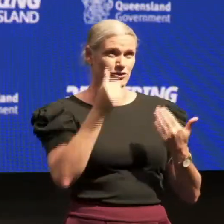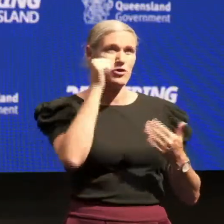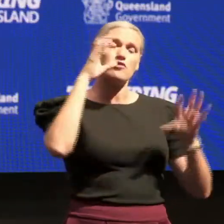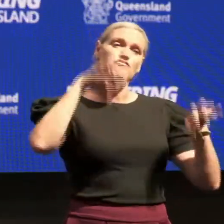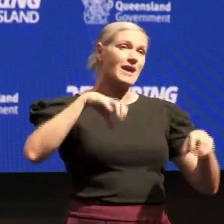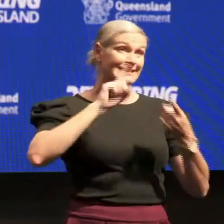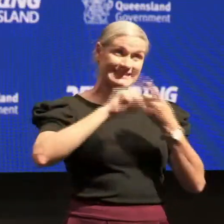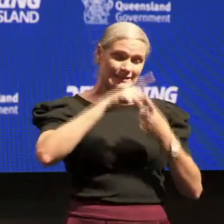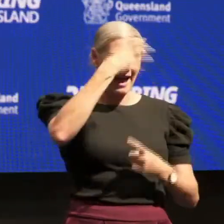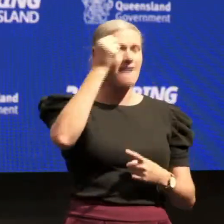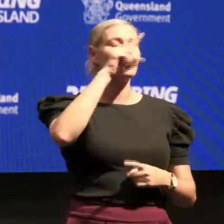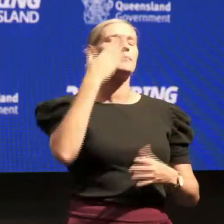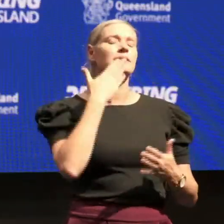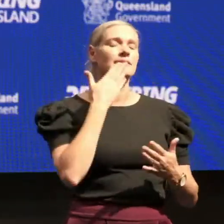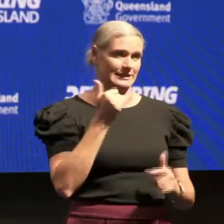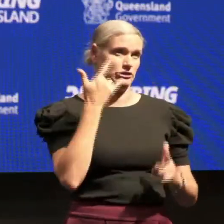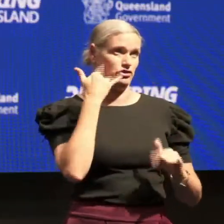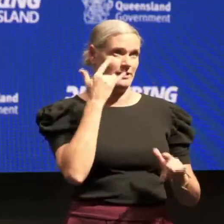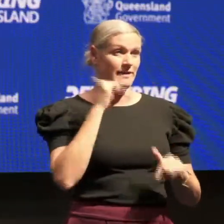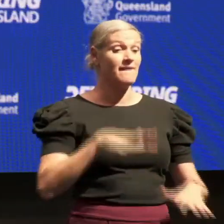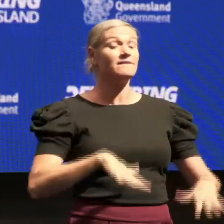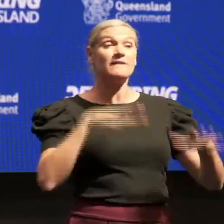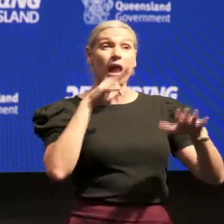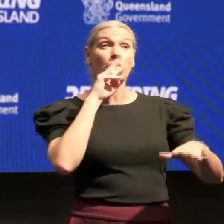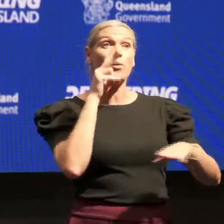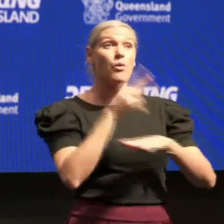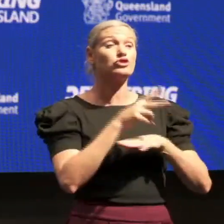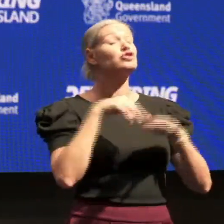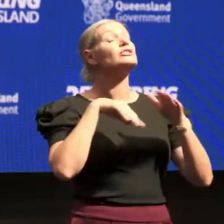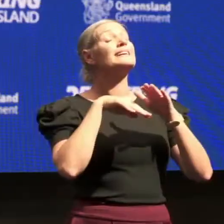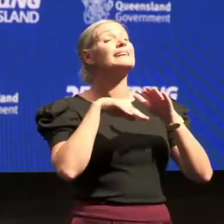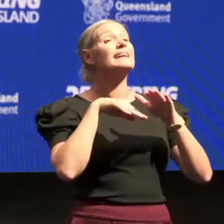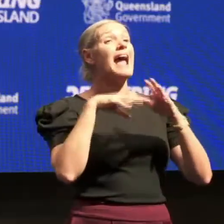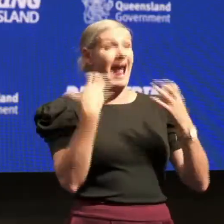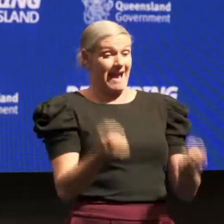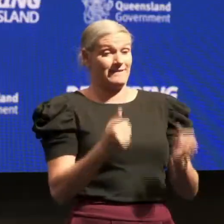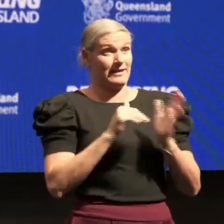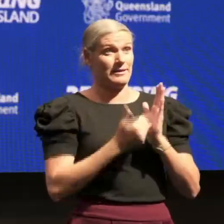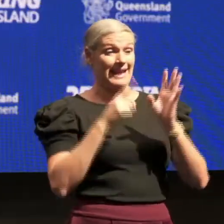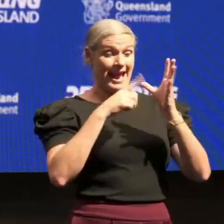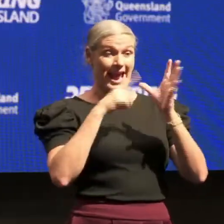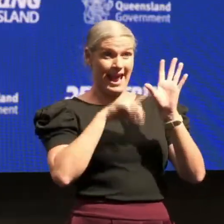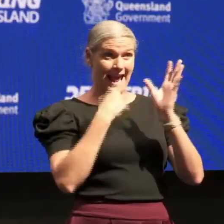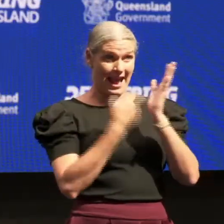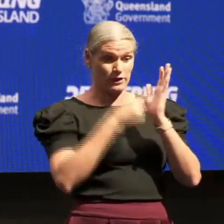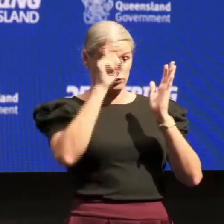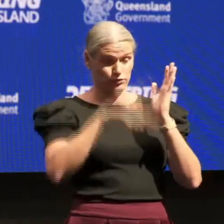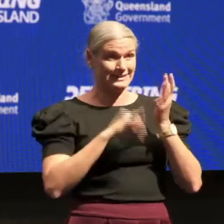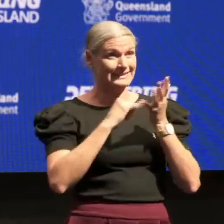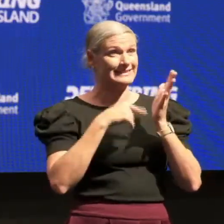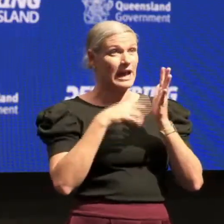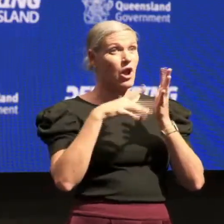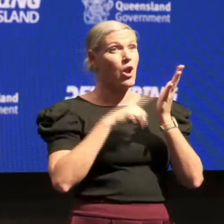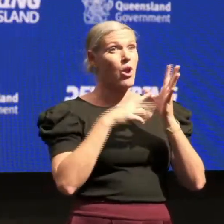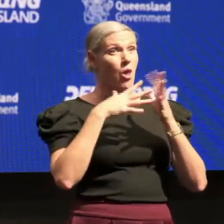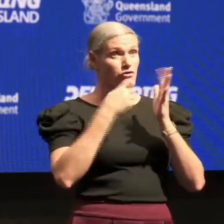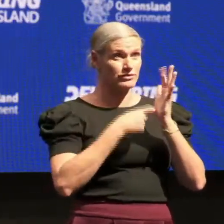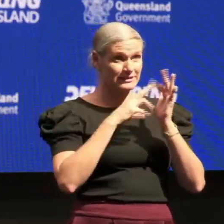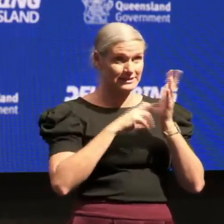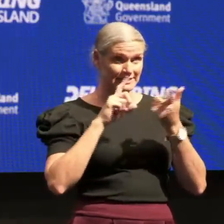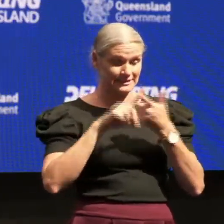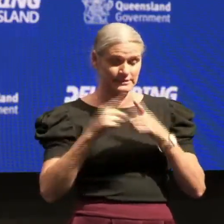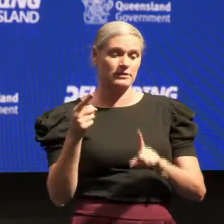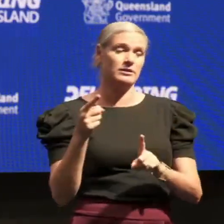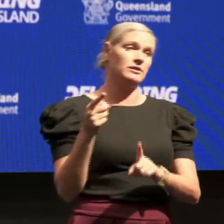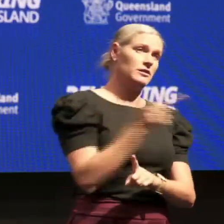rainfall continues. A flood watch continues for areas from Eyre to St Lawrence, extending